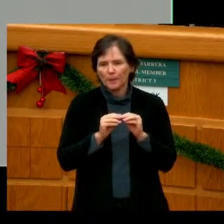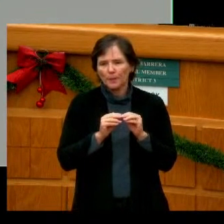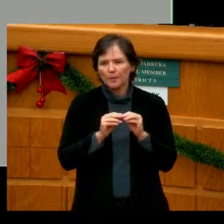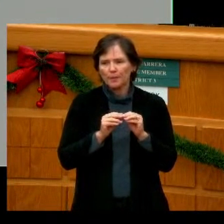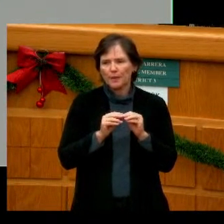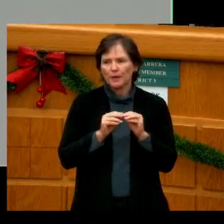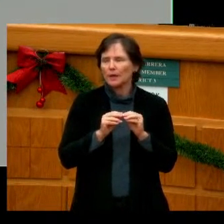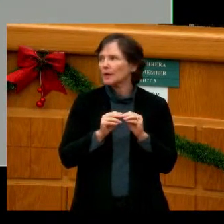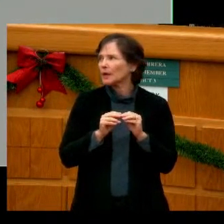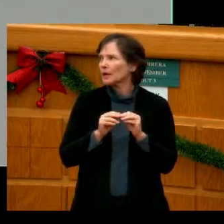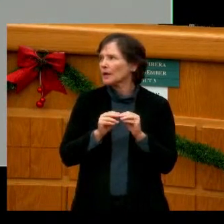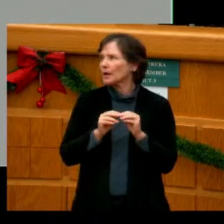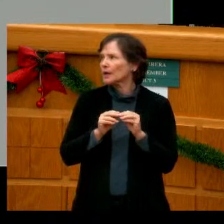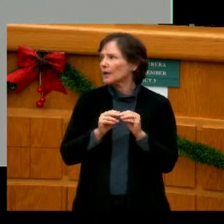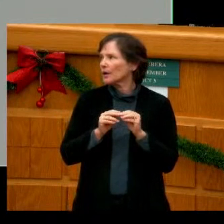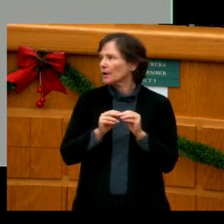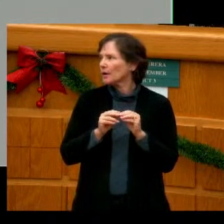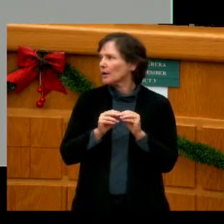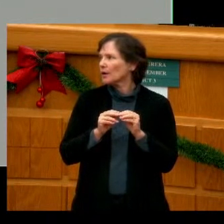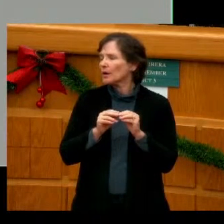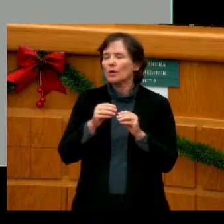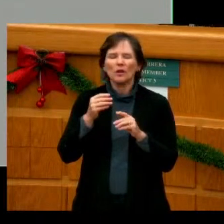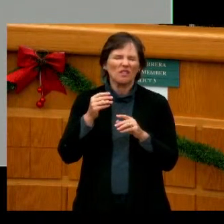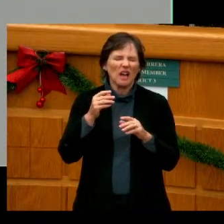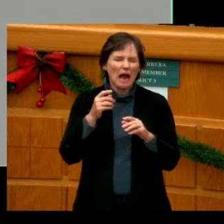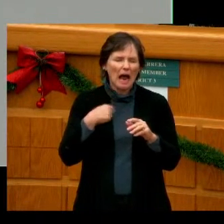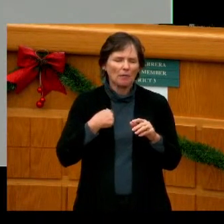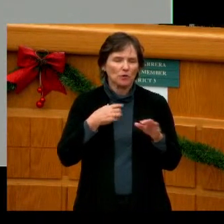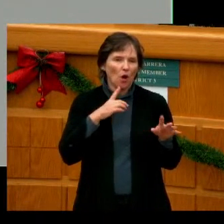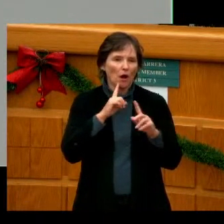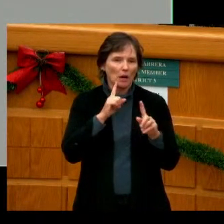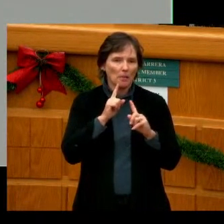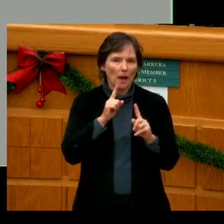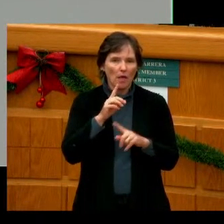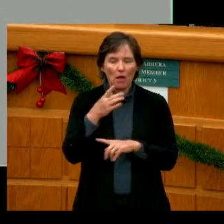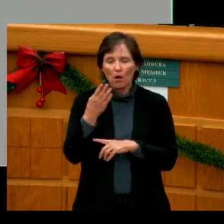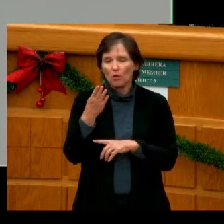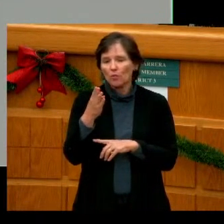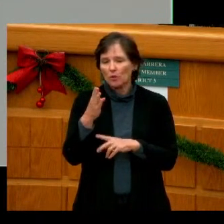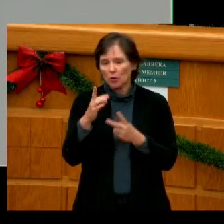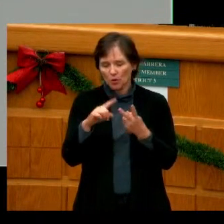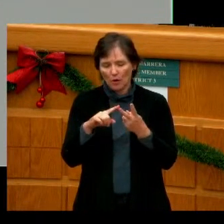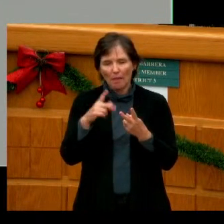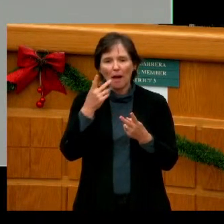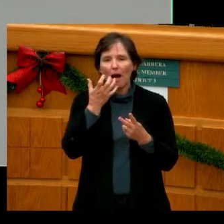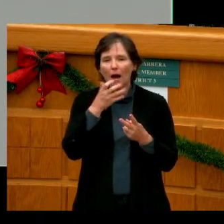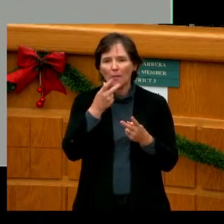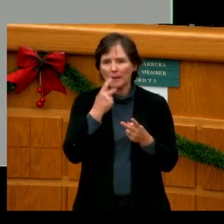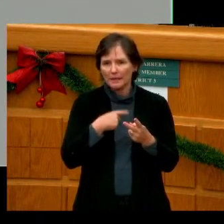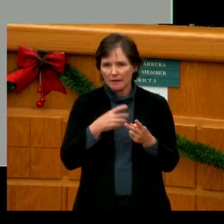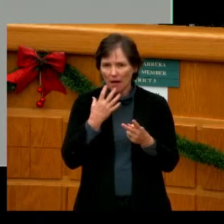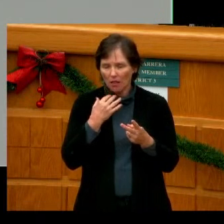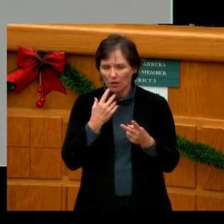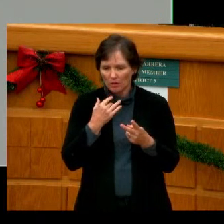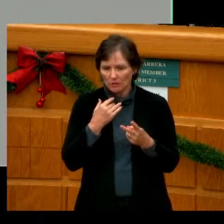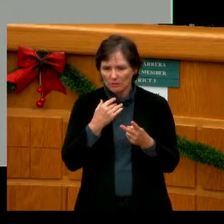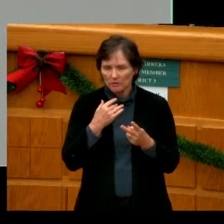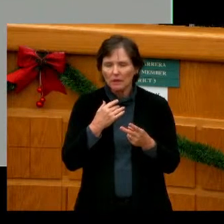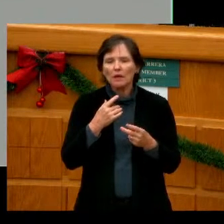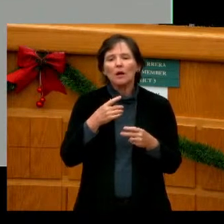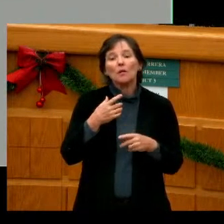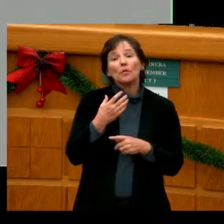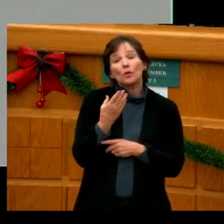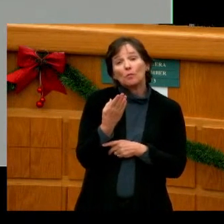quickly than most of the other age classes. So that is the fuchsia color and the blue color that we're looking at. And then for